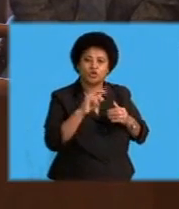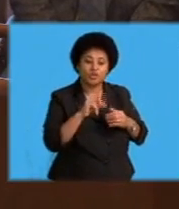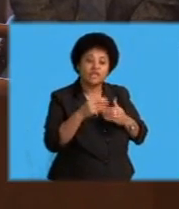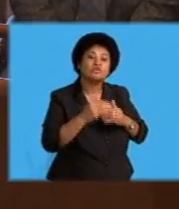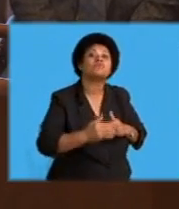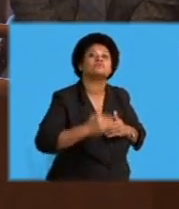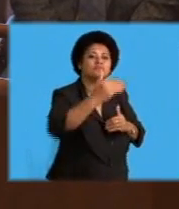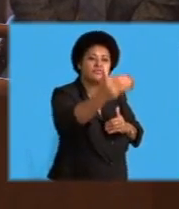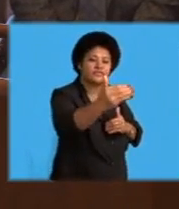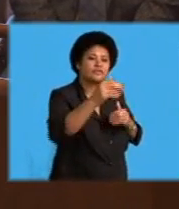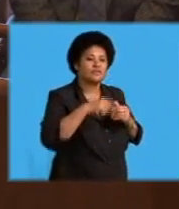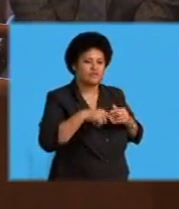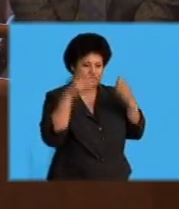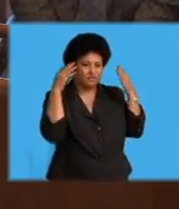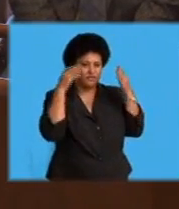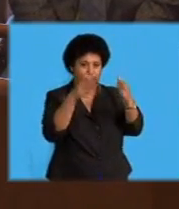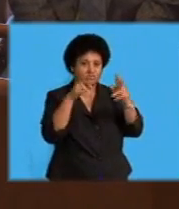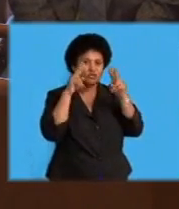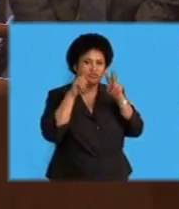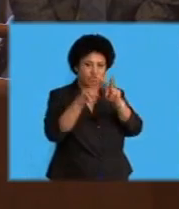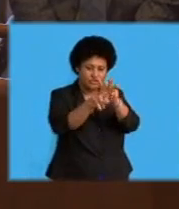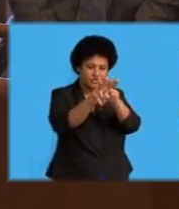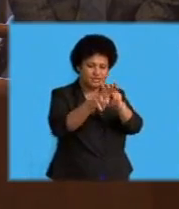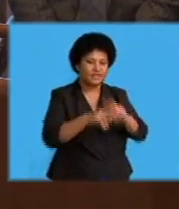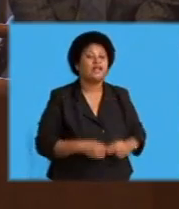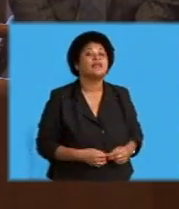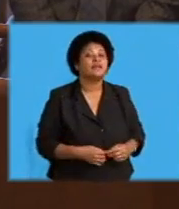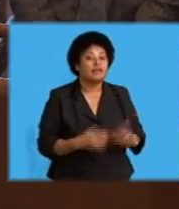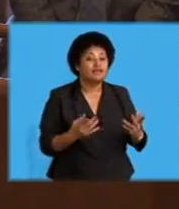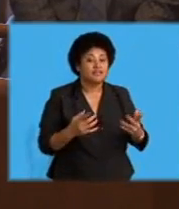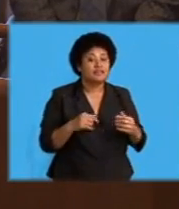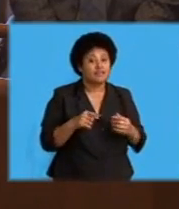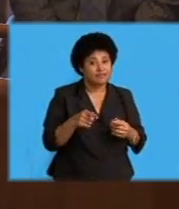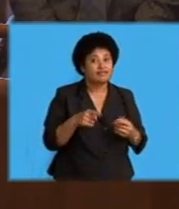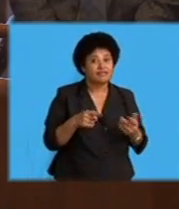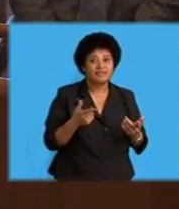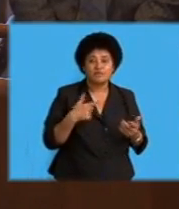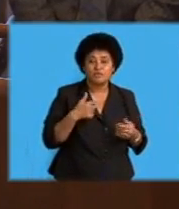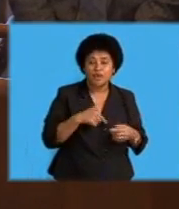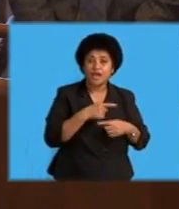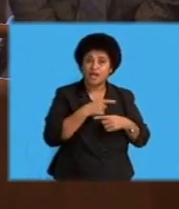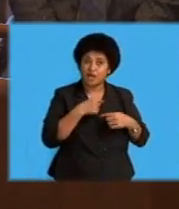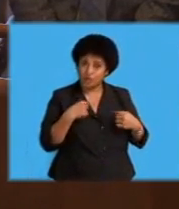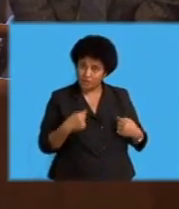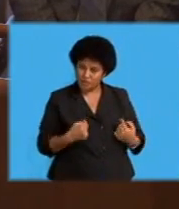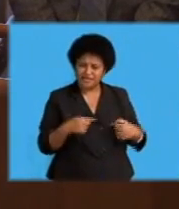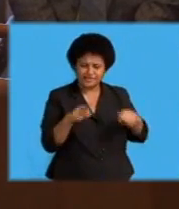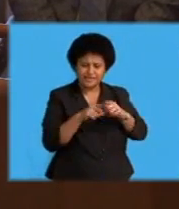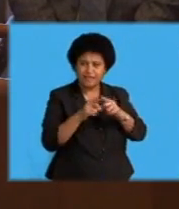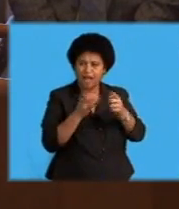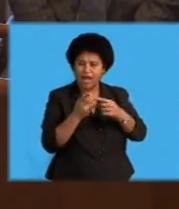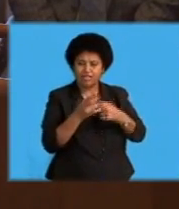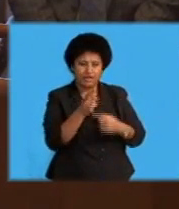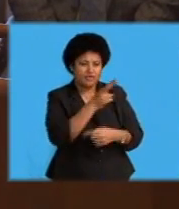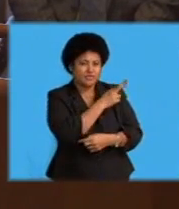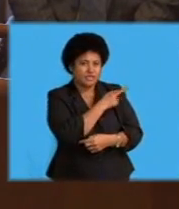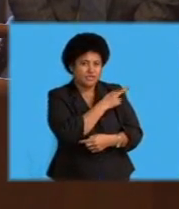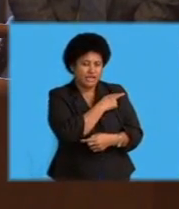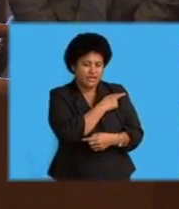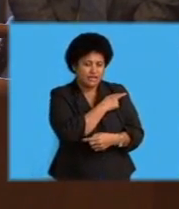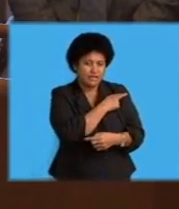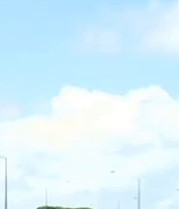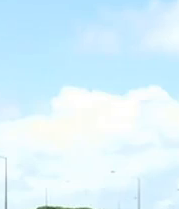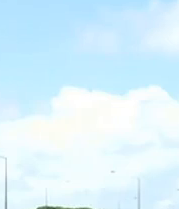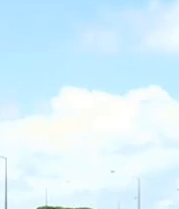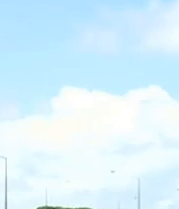elections. That's the point. We, as any government, Madam Speaker, any responsible government, should not only think about the term of